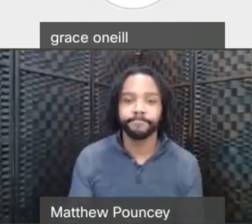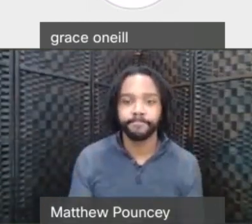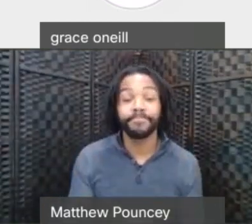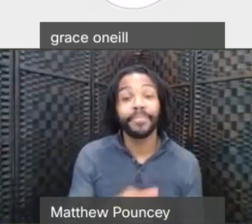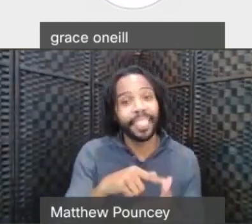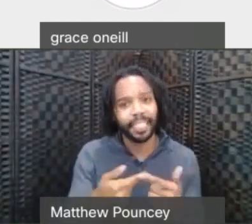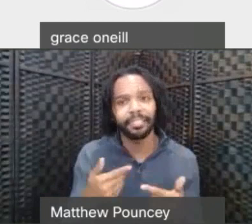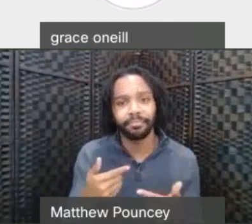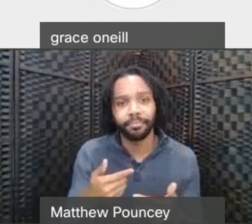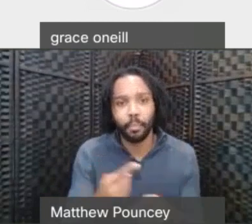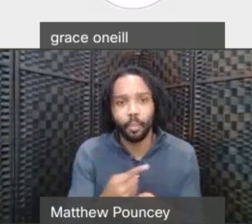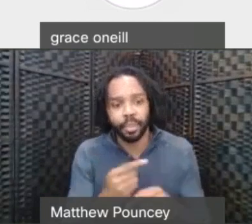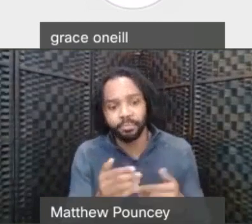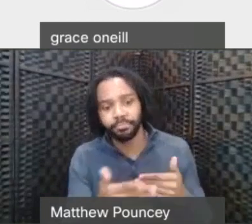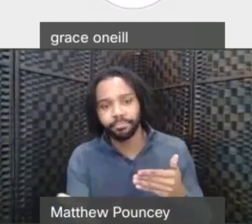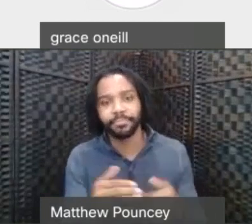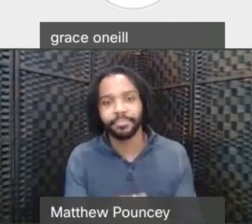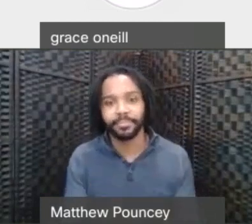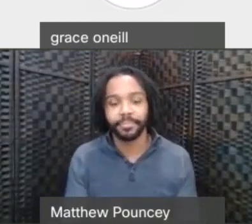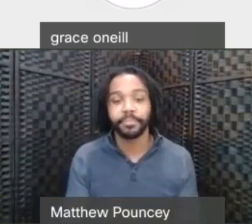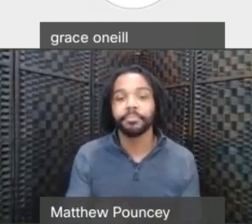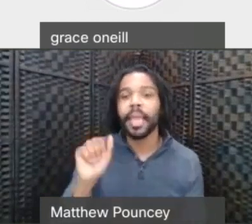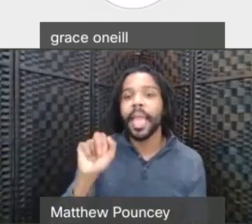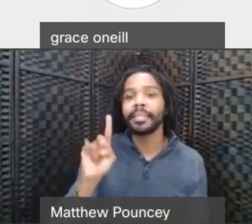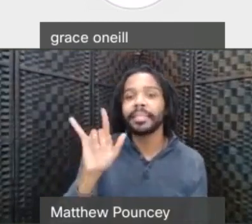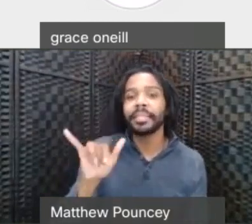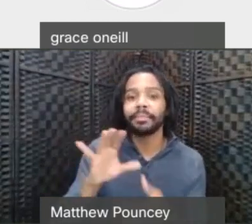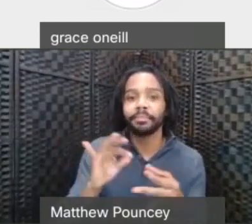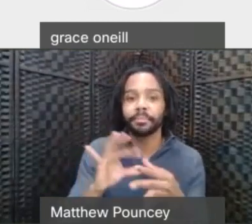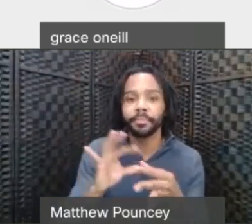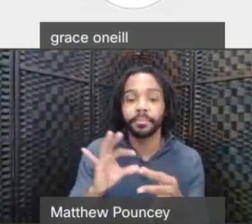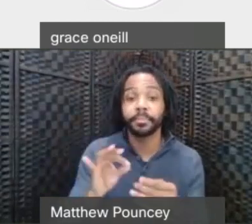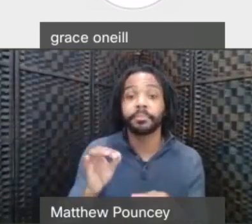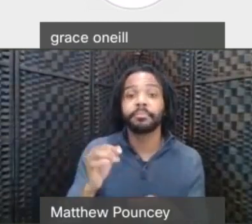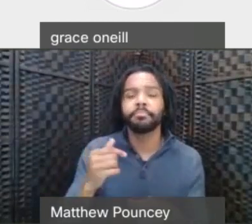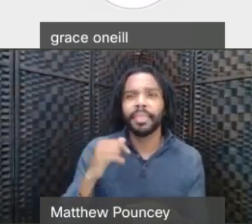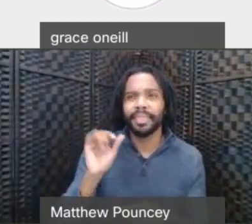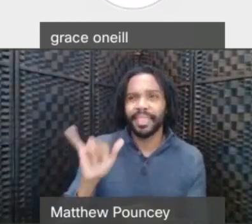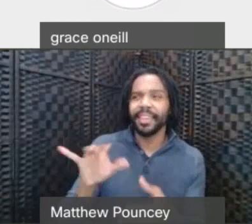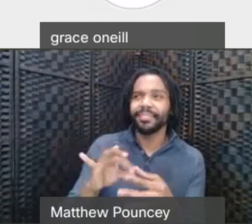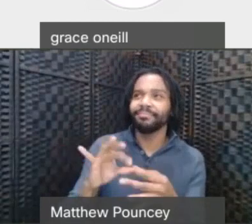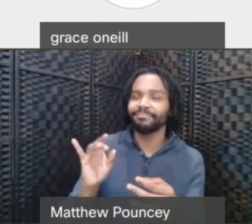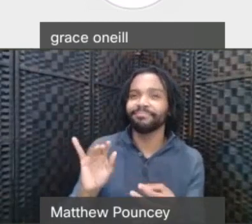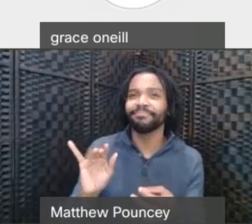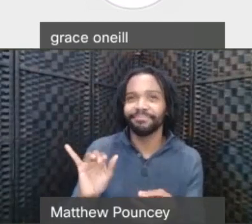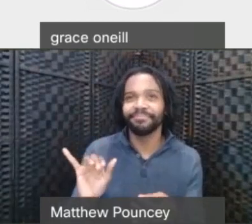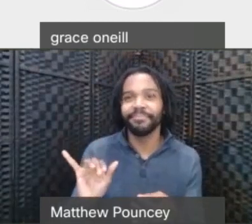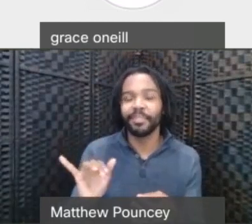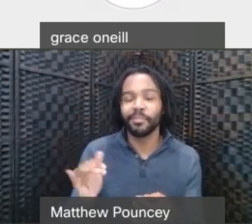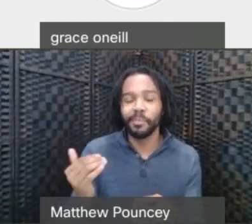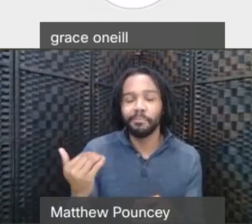And it did remind me of an earlier time during the epidemic when in one of the